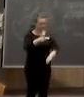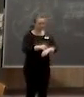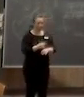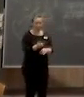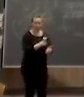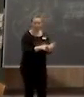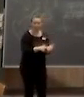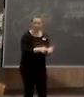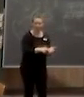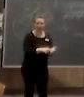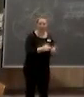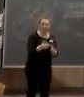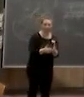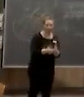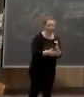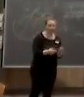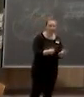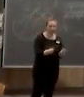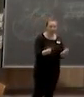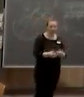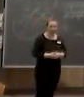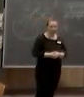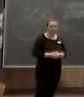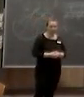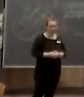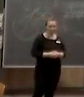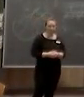any questions, things, worries?